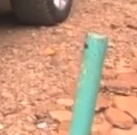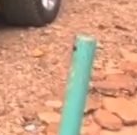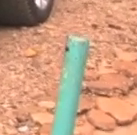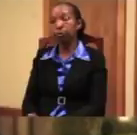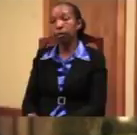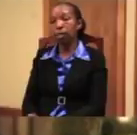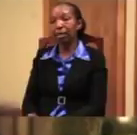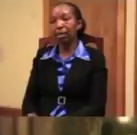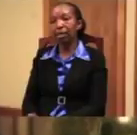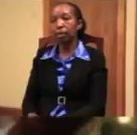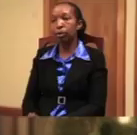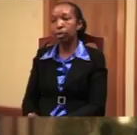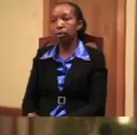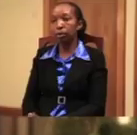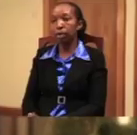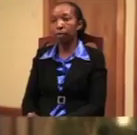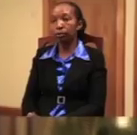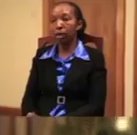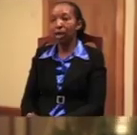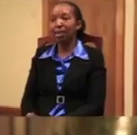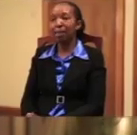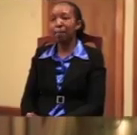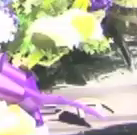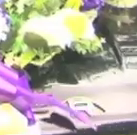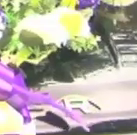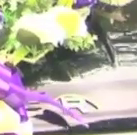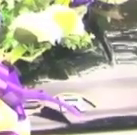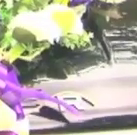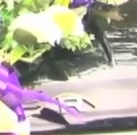is also deaf, but the third born is not deaf.